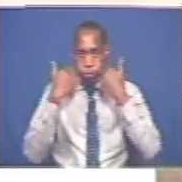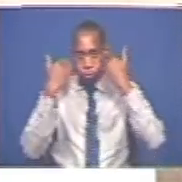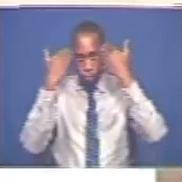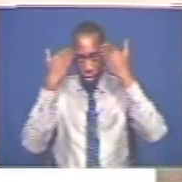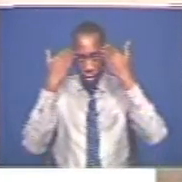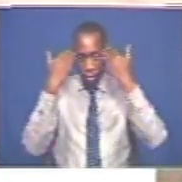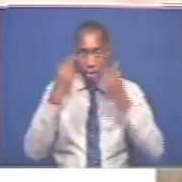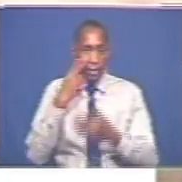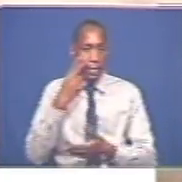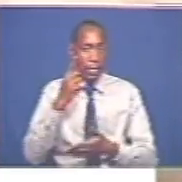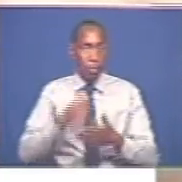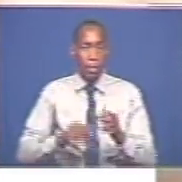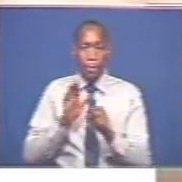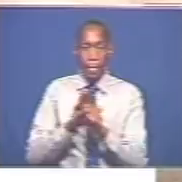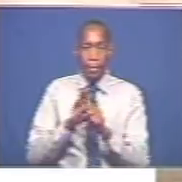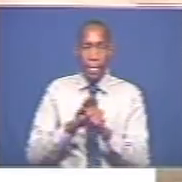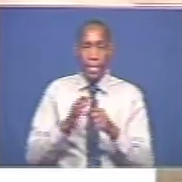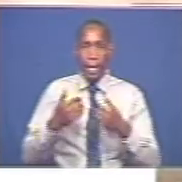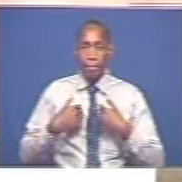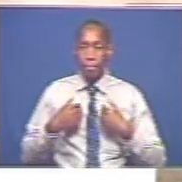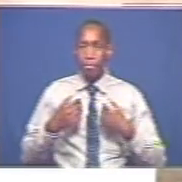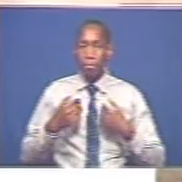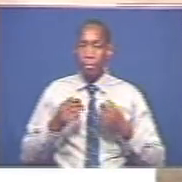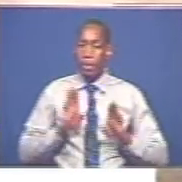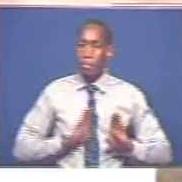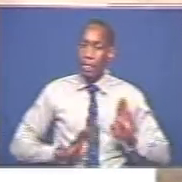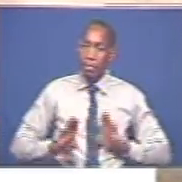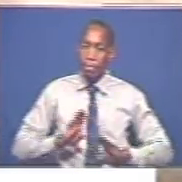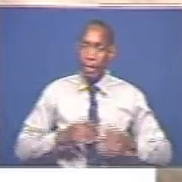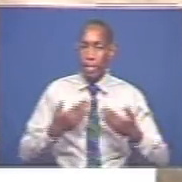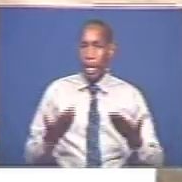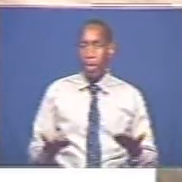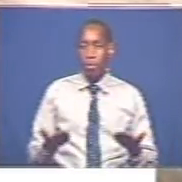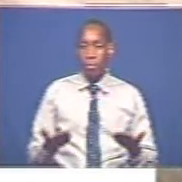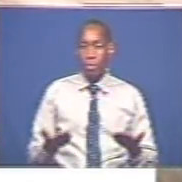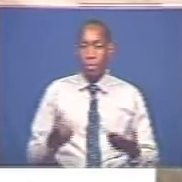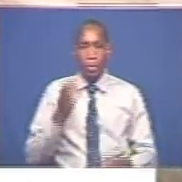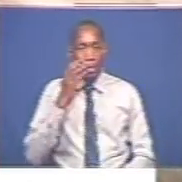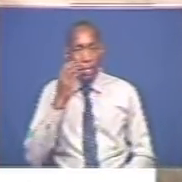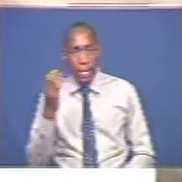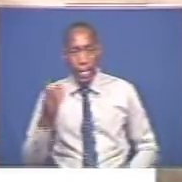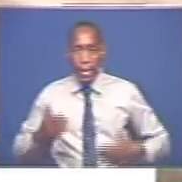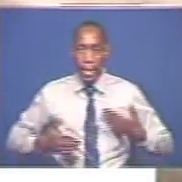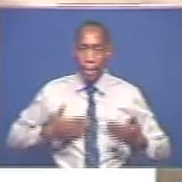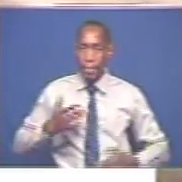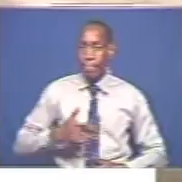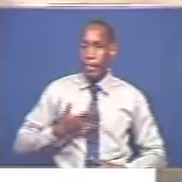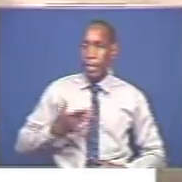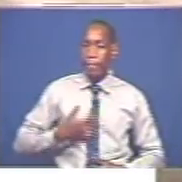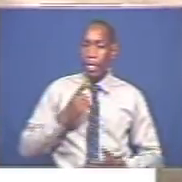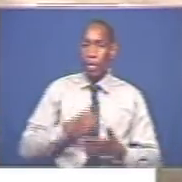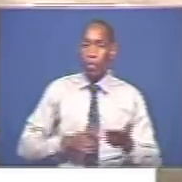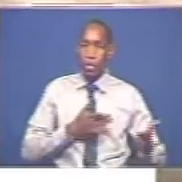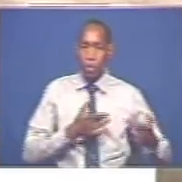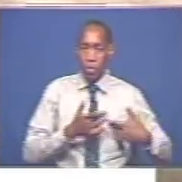we realize that most of them have to do with the mood. Mm-hmm. It's about, are they sad? Are they happy? What do they feel about themselves?